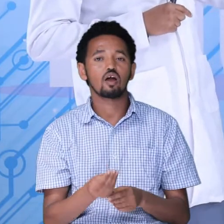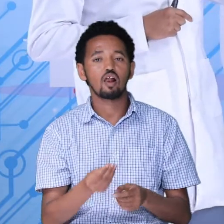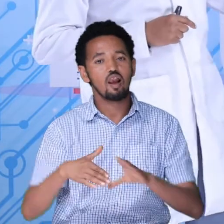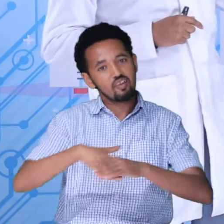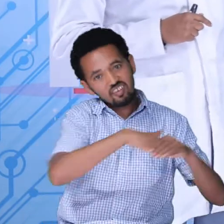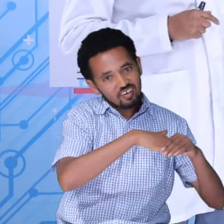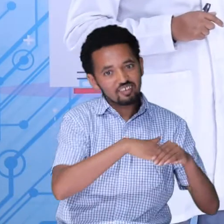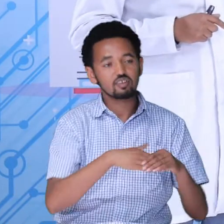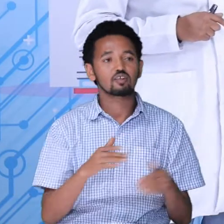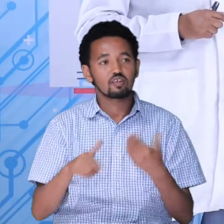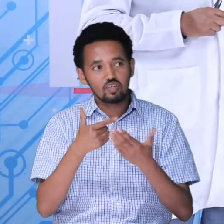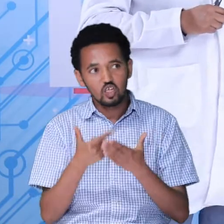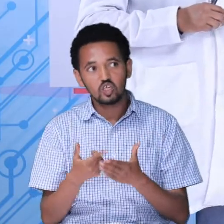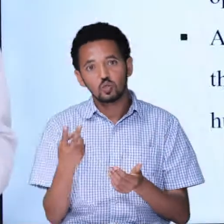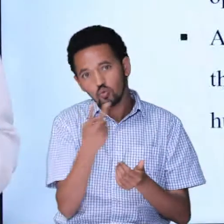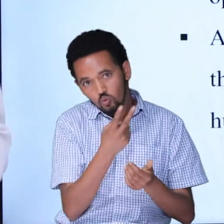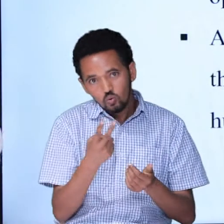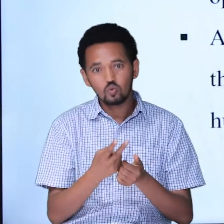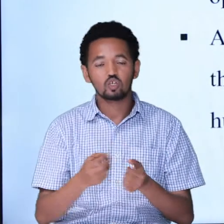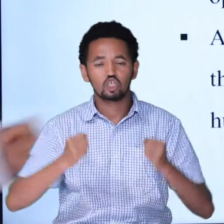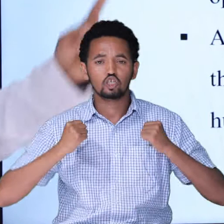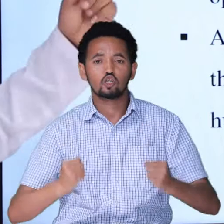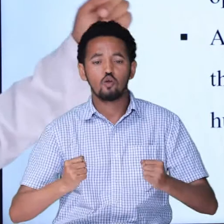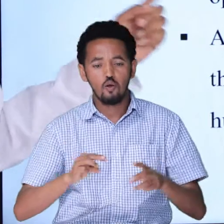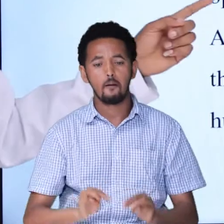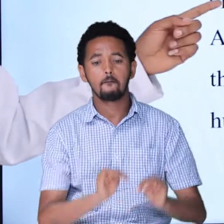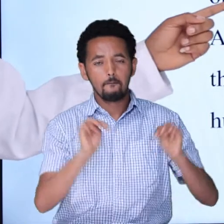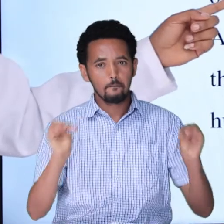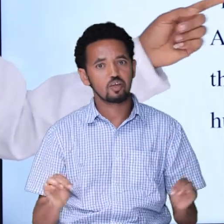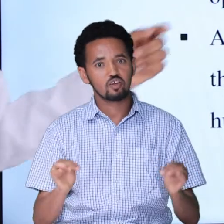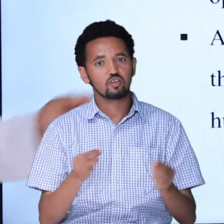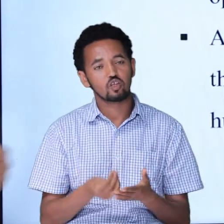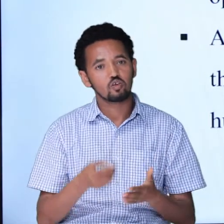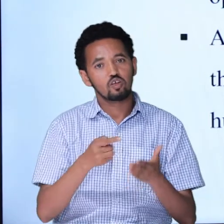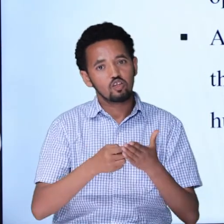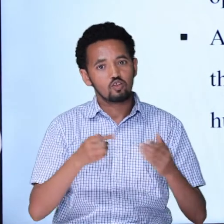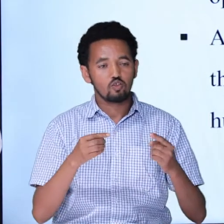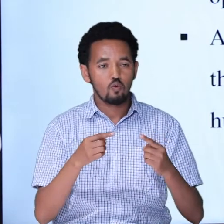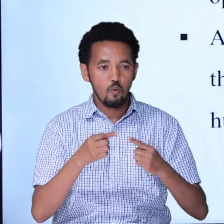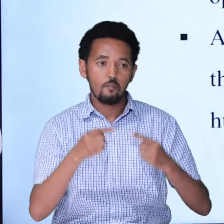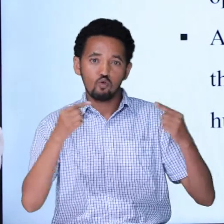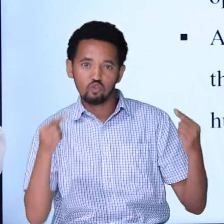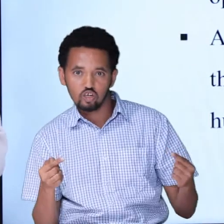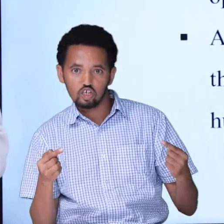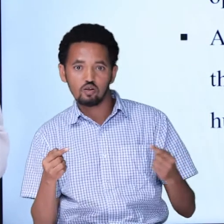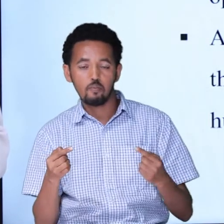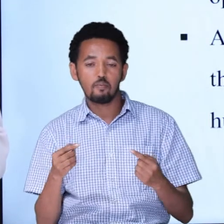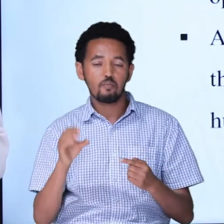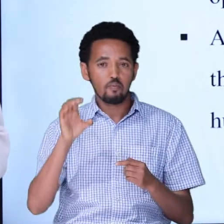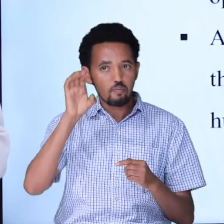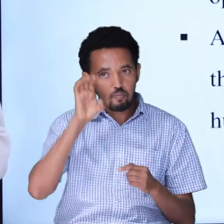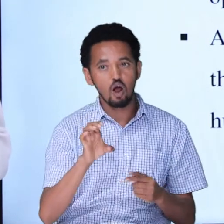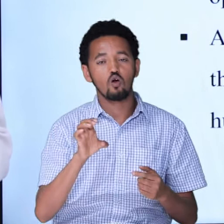this. Moreover, they took strong measures to eliminate the opposition power. In